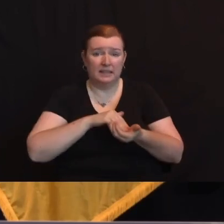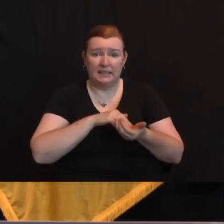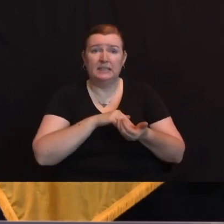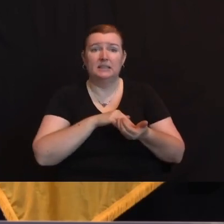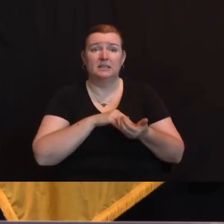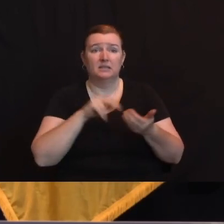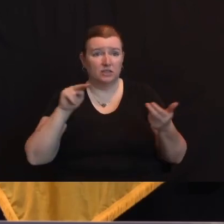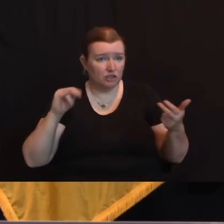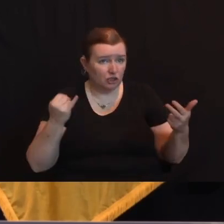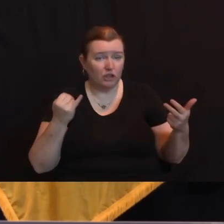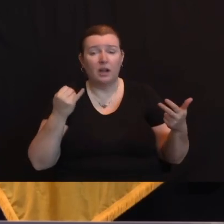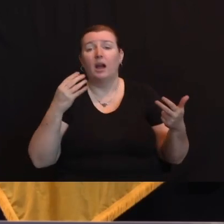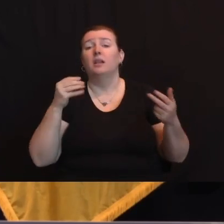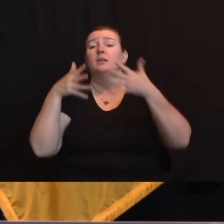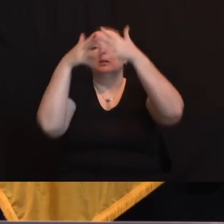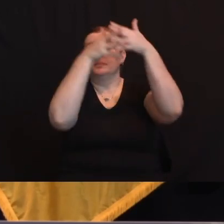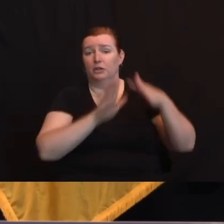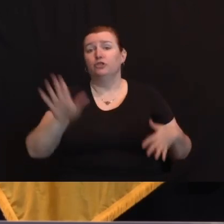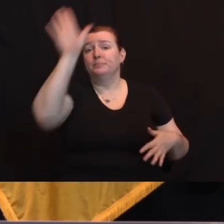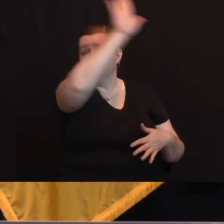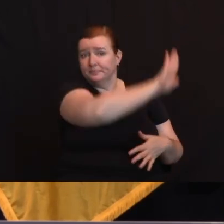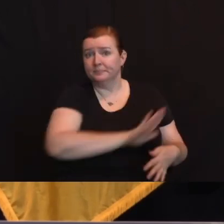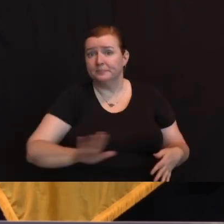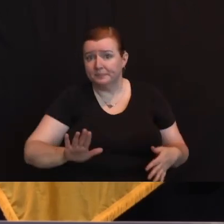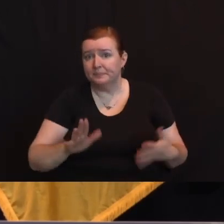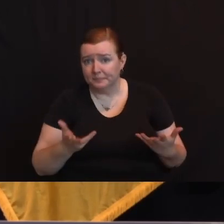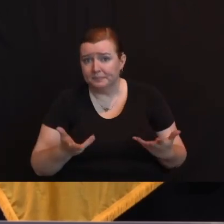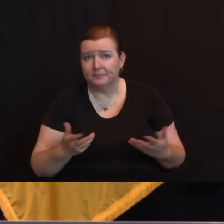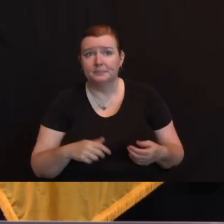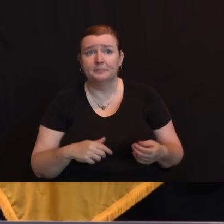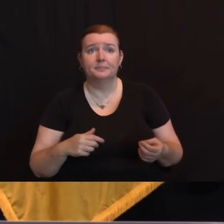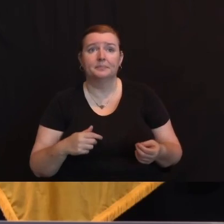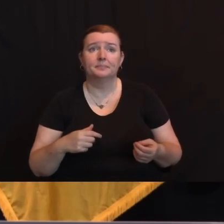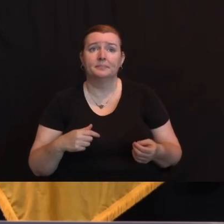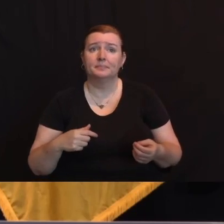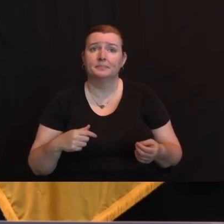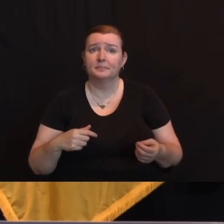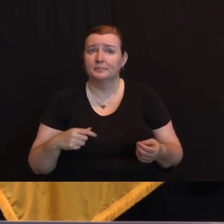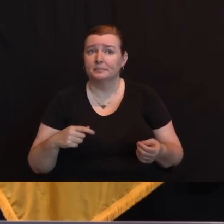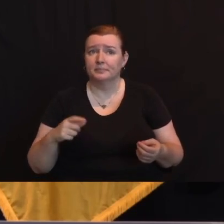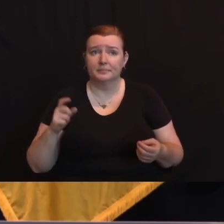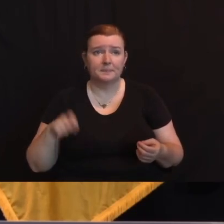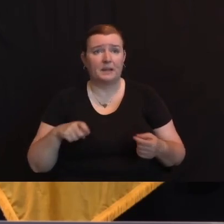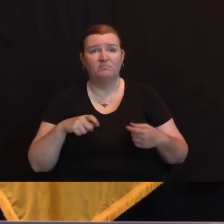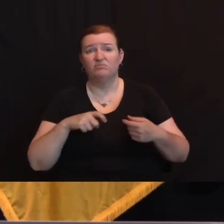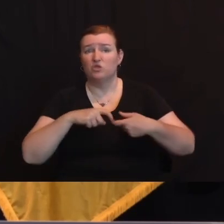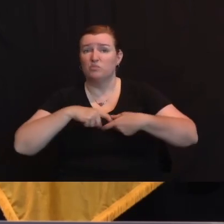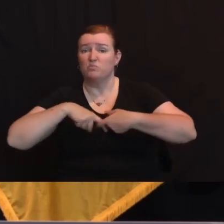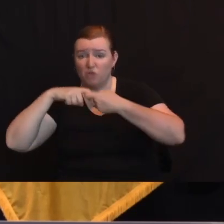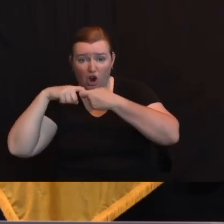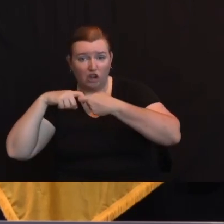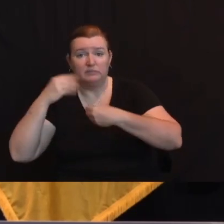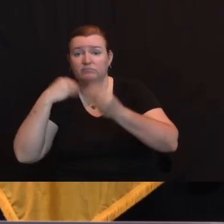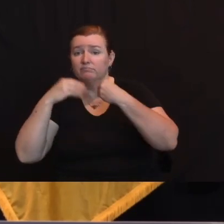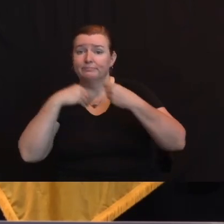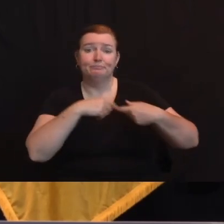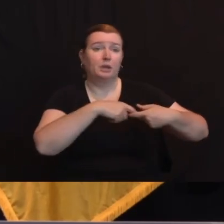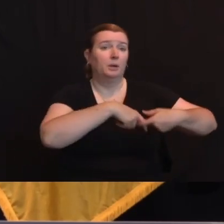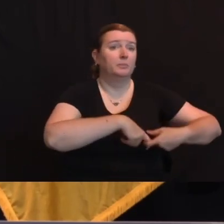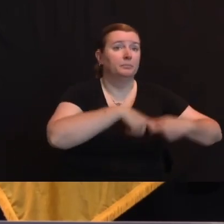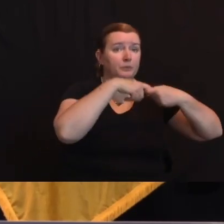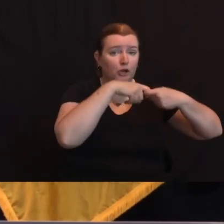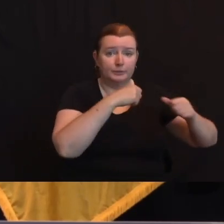Do we need to take steps that help us recover more quickly? Pausing on indoor dining or bars, rolling the indoor